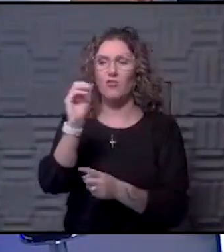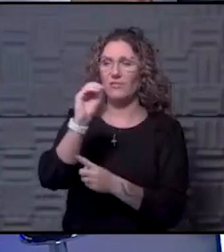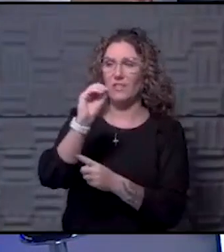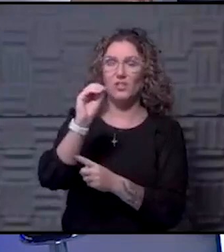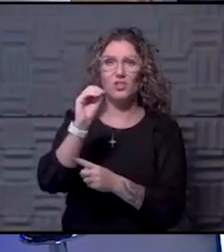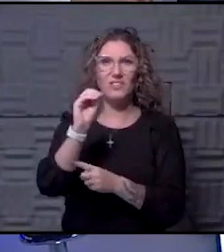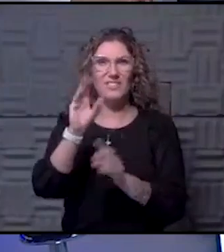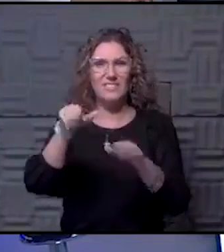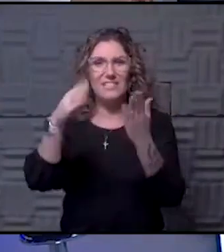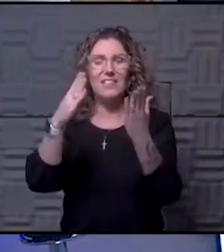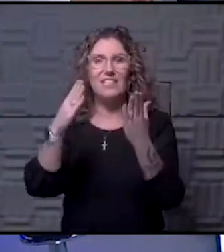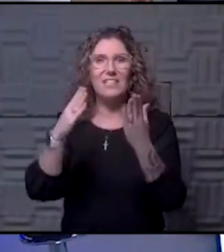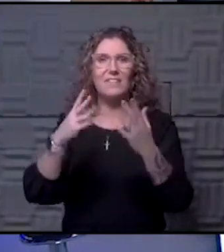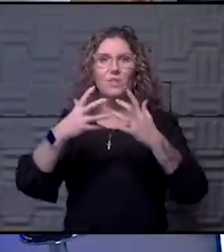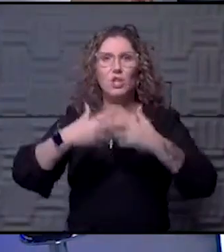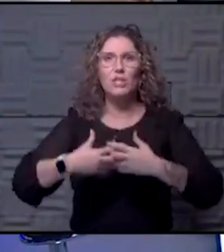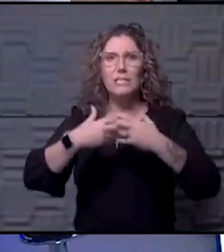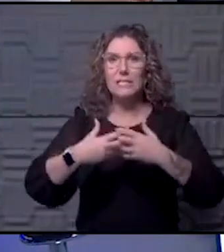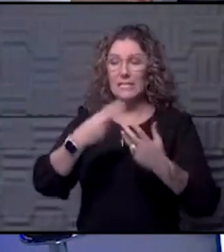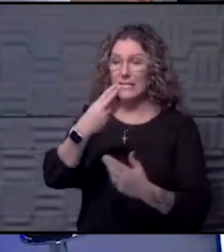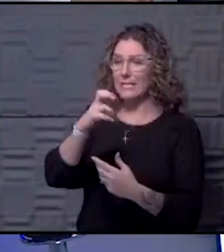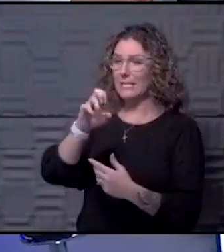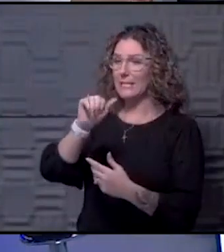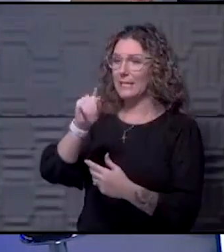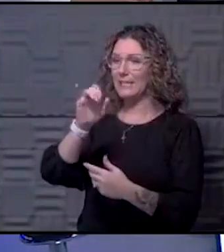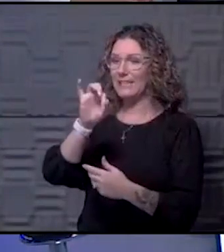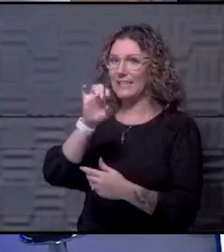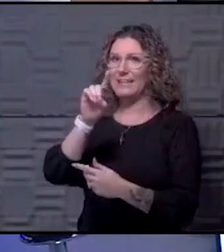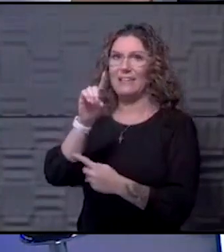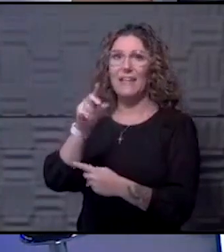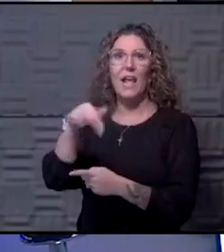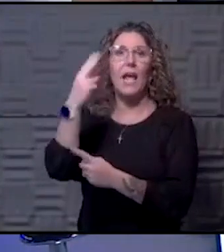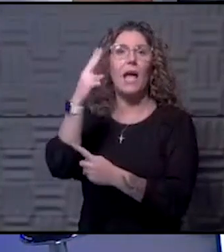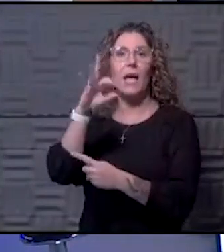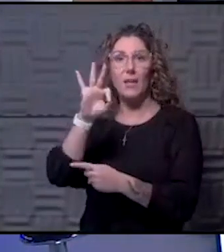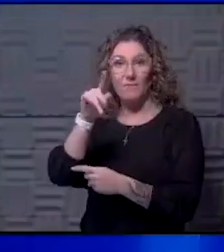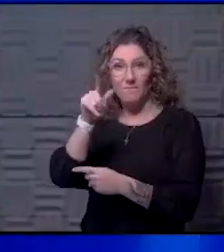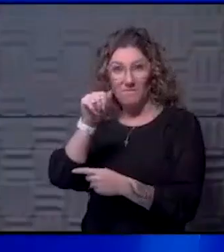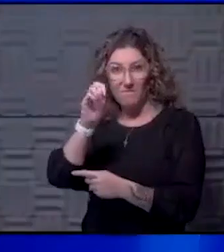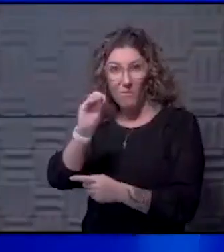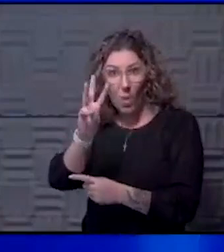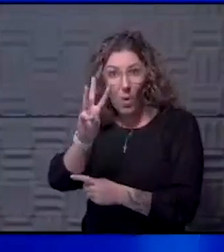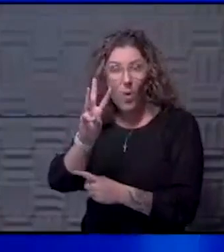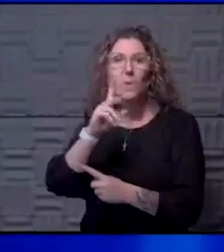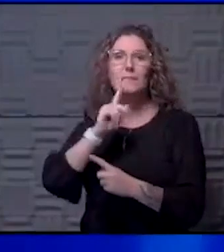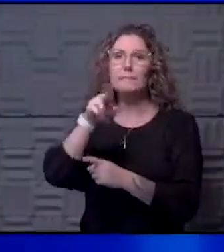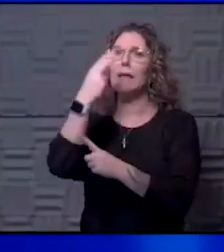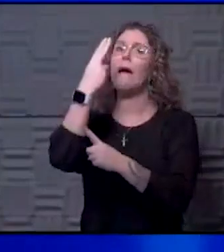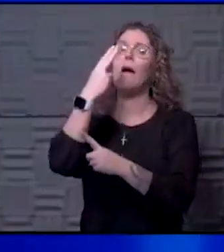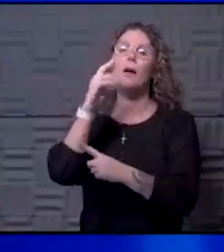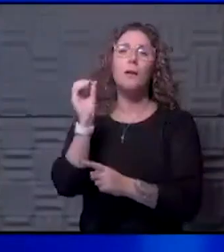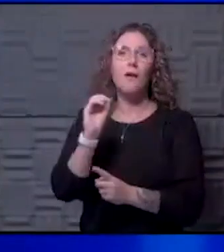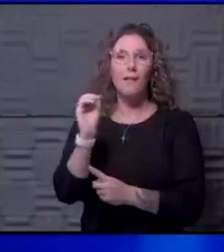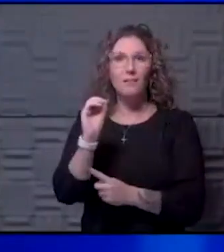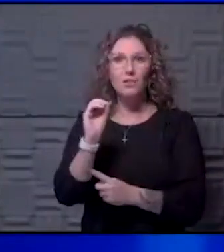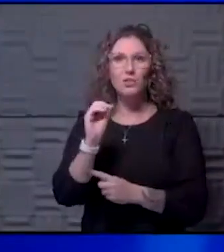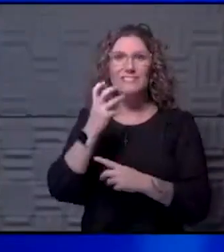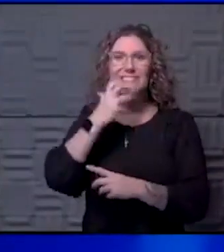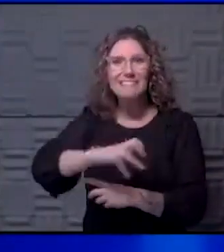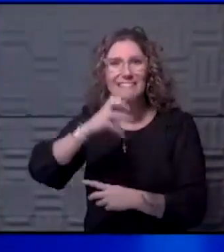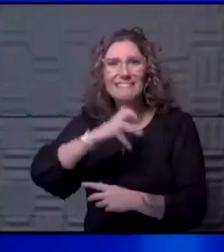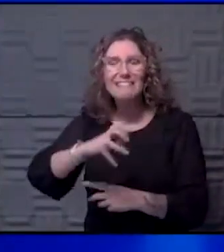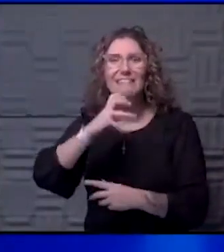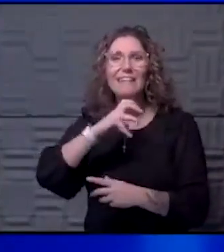delivery device called heated high flow, or there are a number of brand names, and it's high concentration of oxygen that is heated